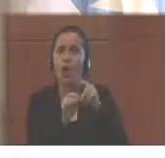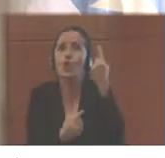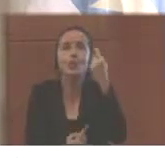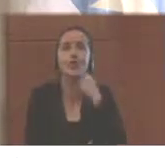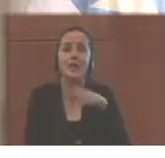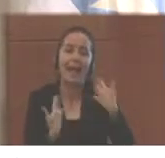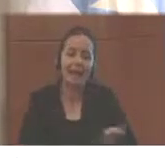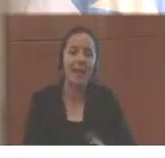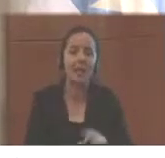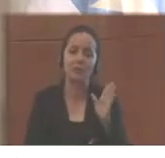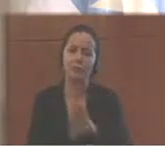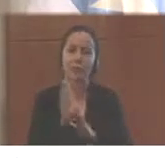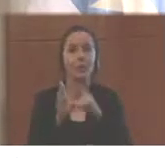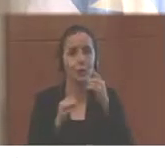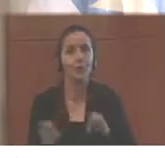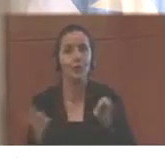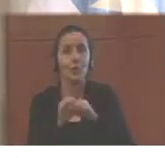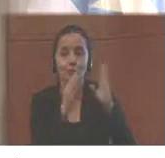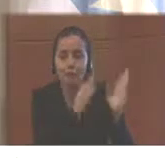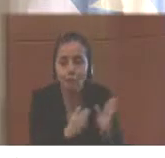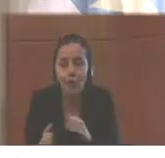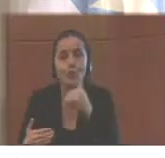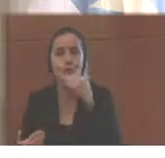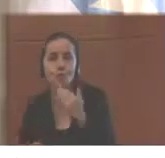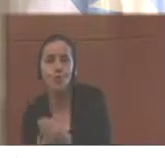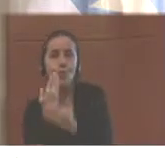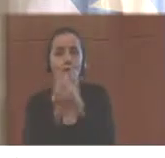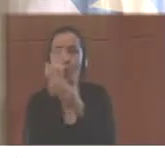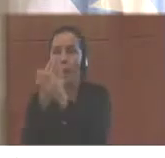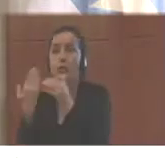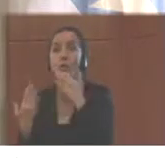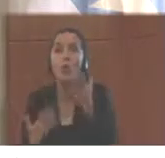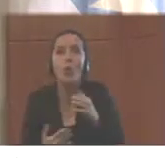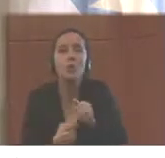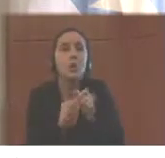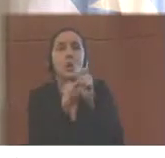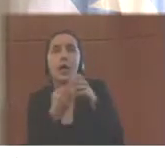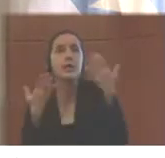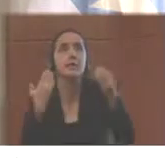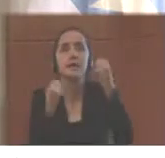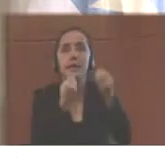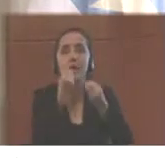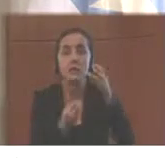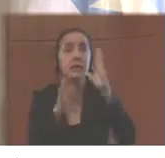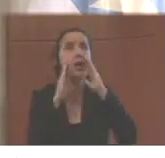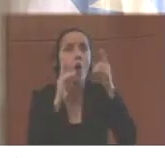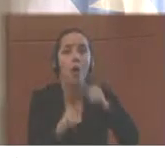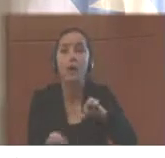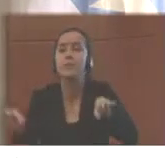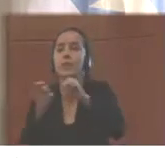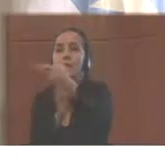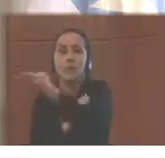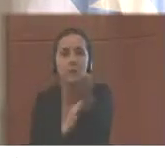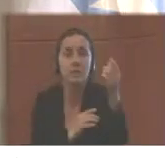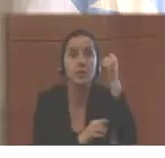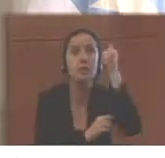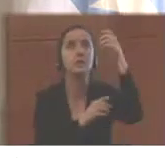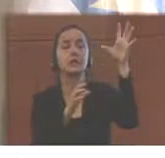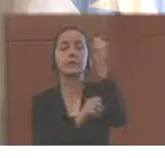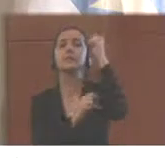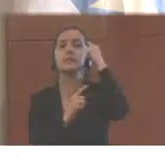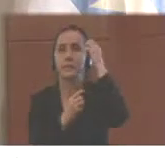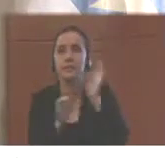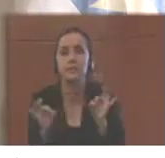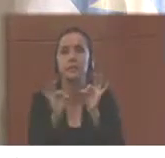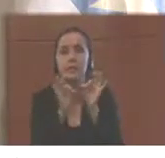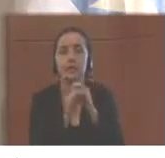mitigative mechanisms towards building national and community resilience, especially with the scientists and with our risk transfer